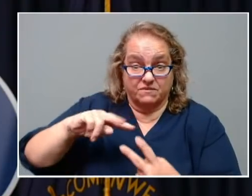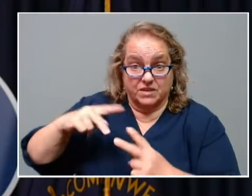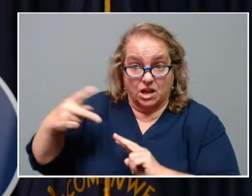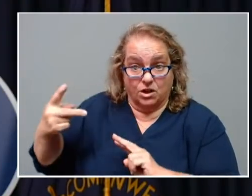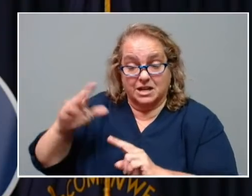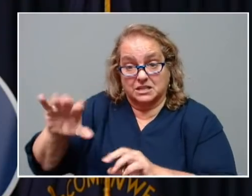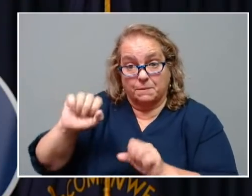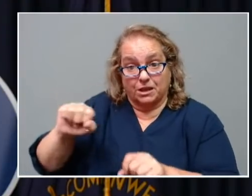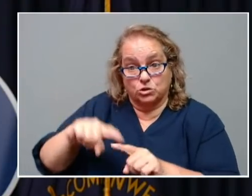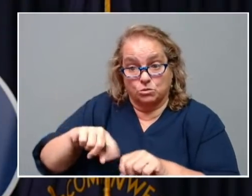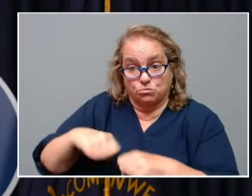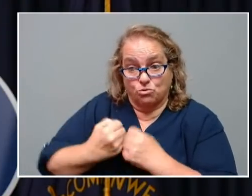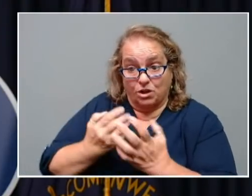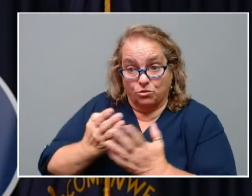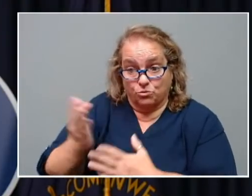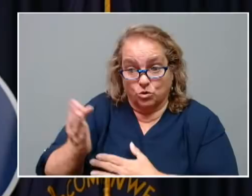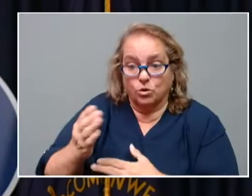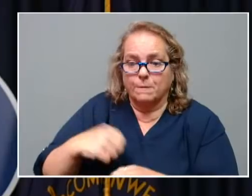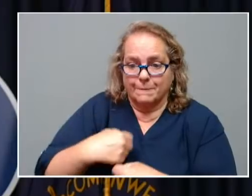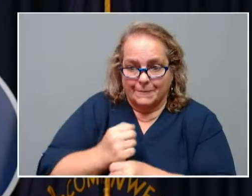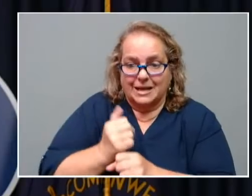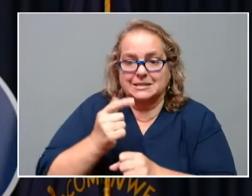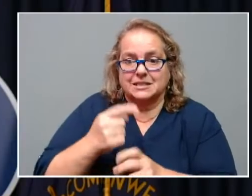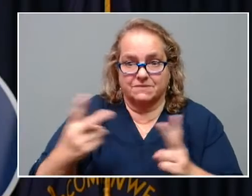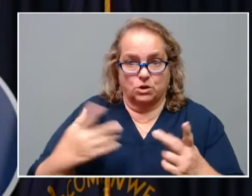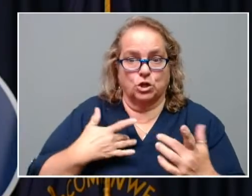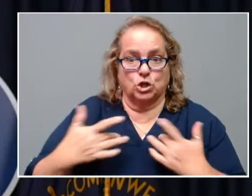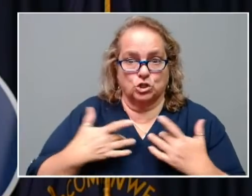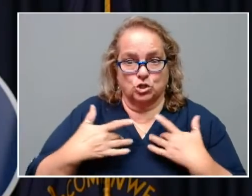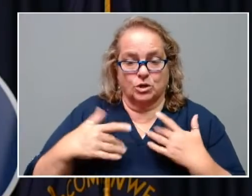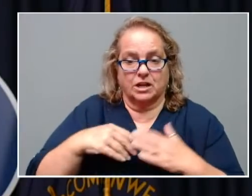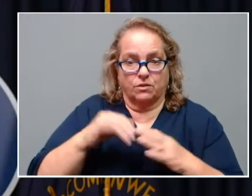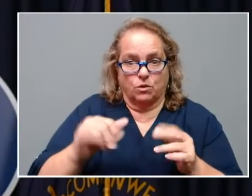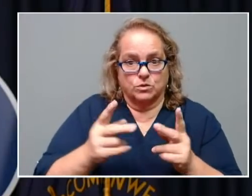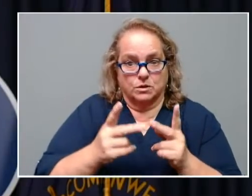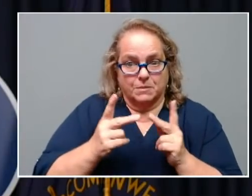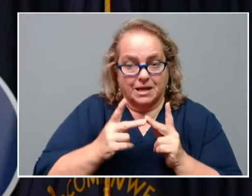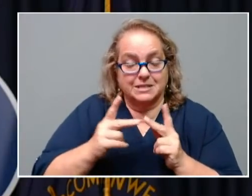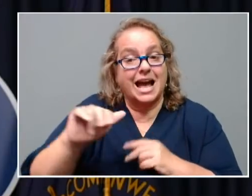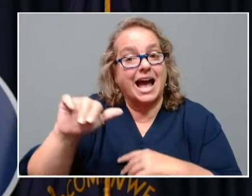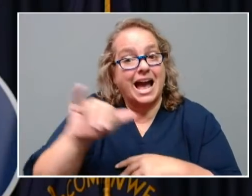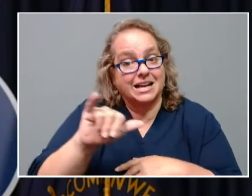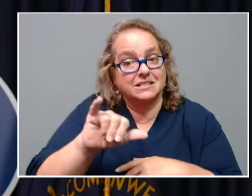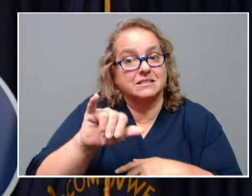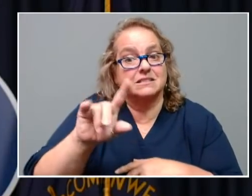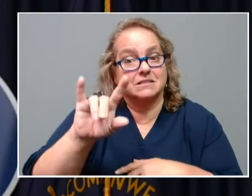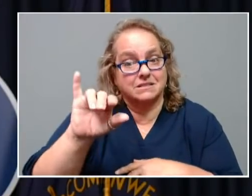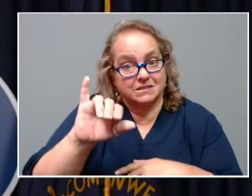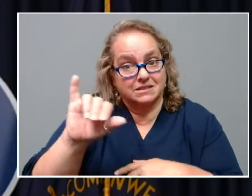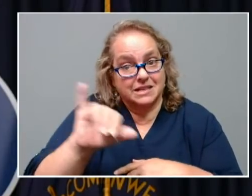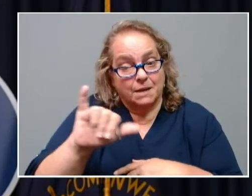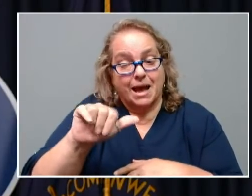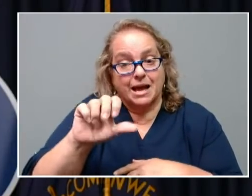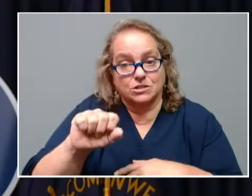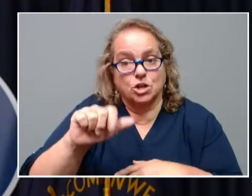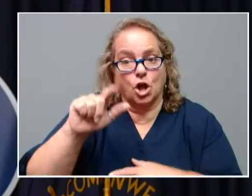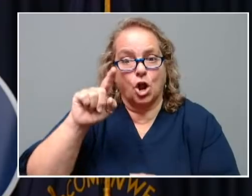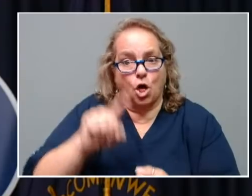makes it very concerning in those facilities, as does the low percentage of corrections officers that